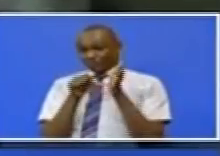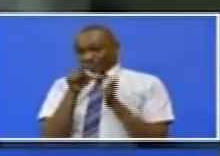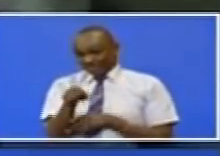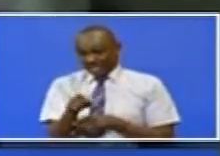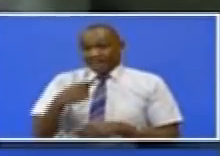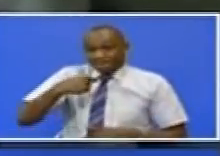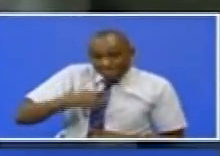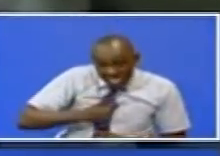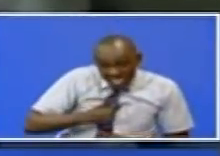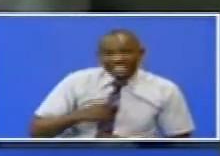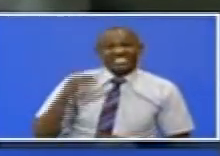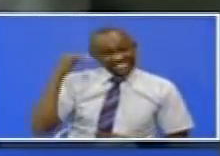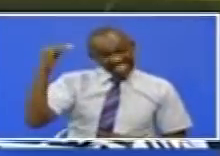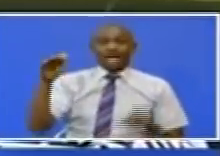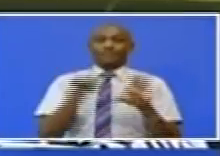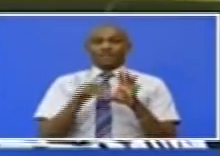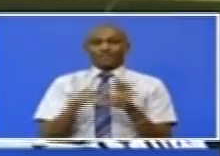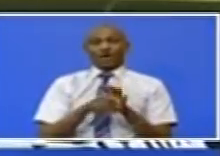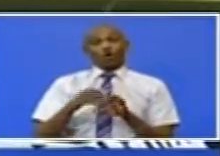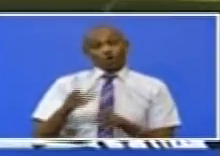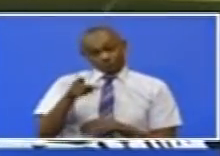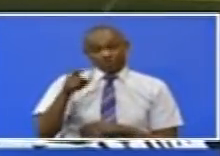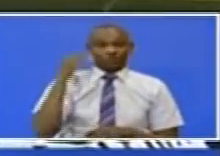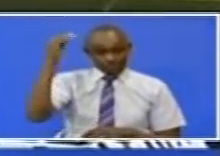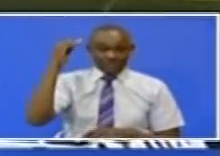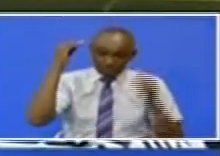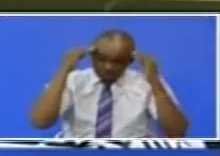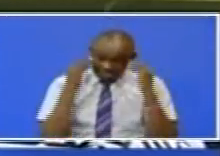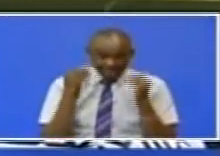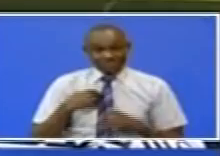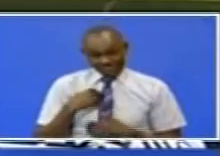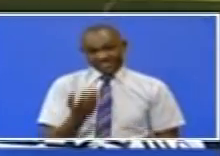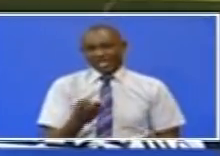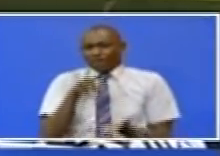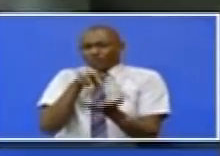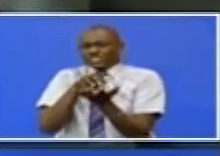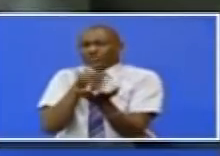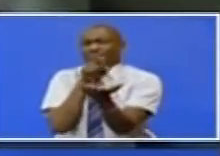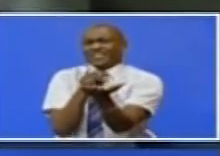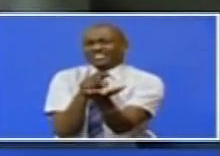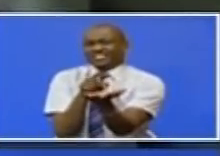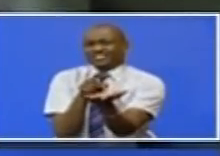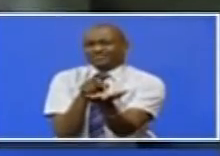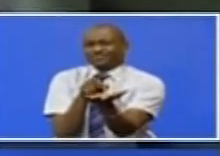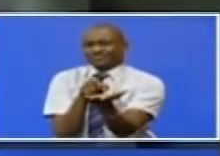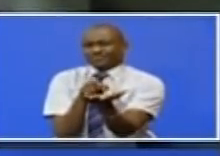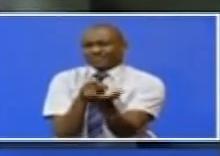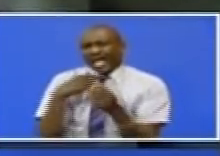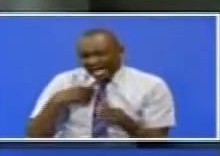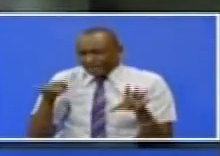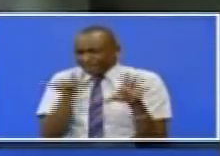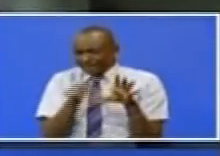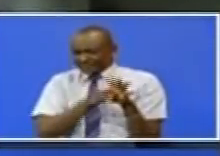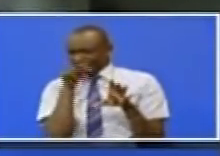me, the senior member of the Supreme Court. The position and the